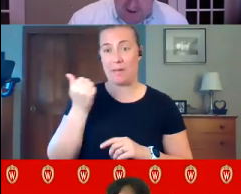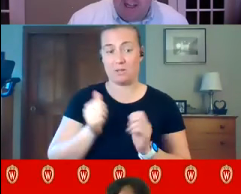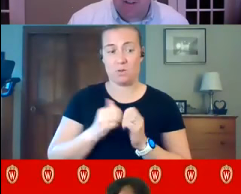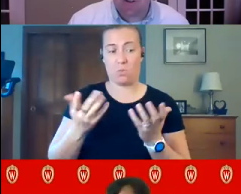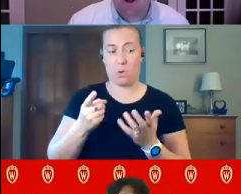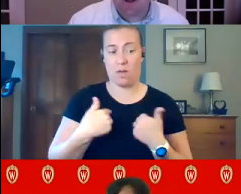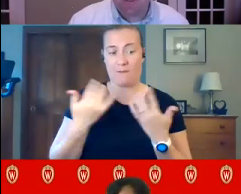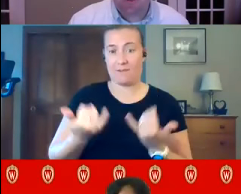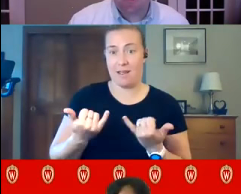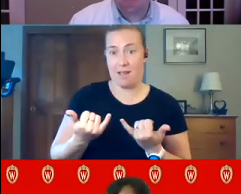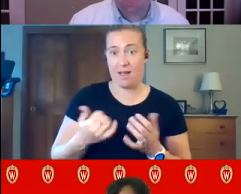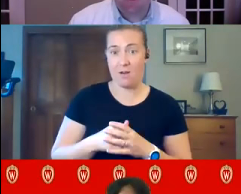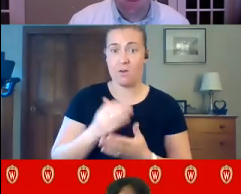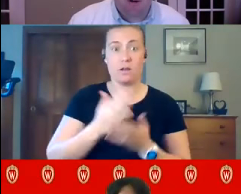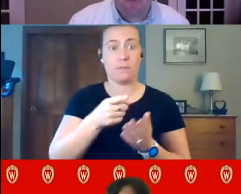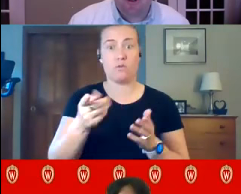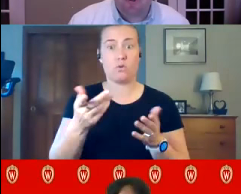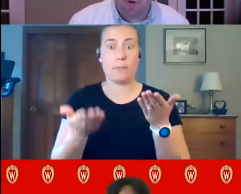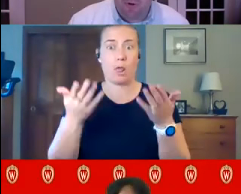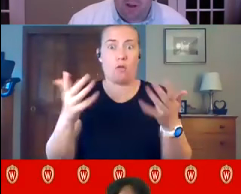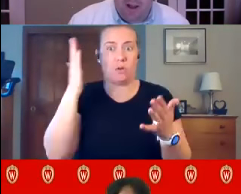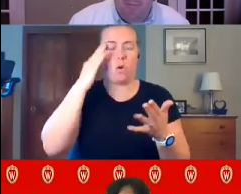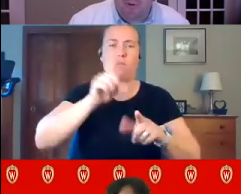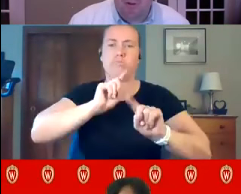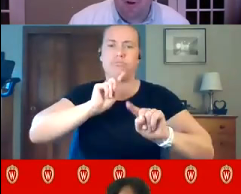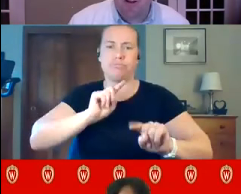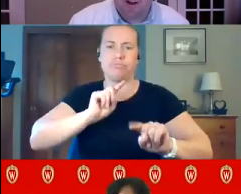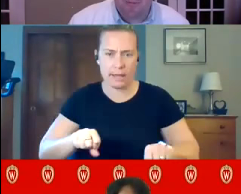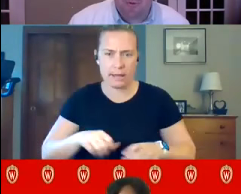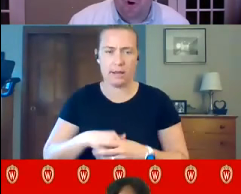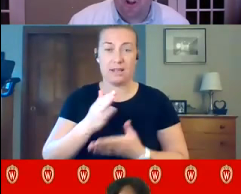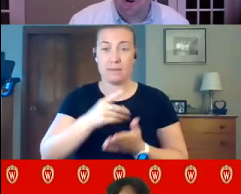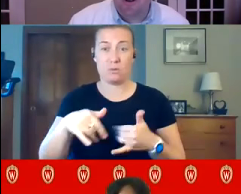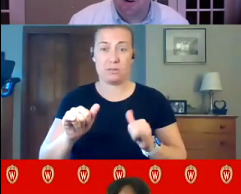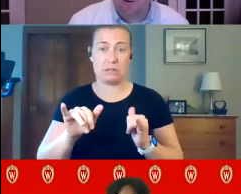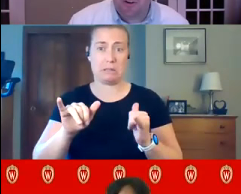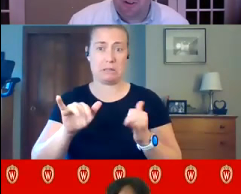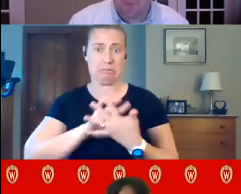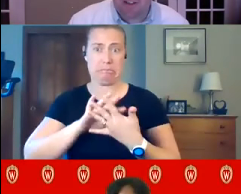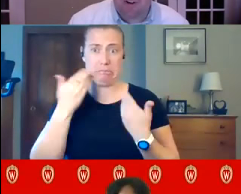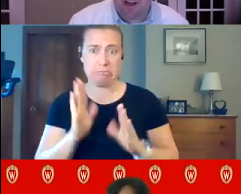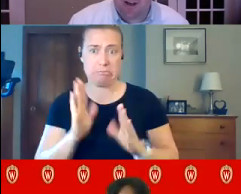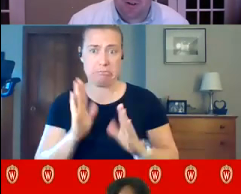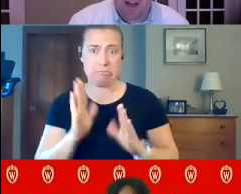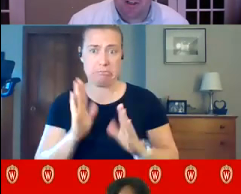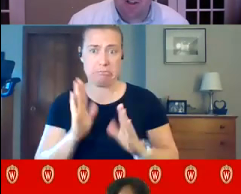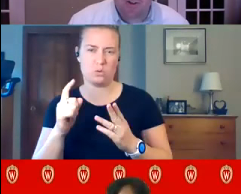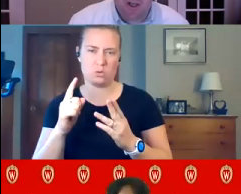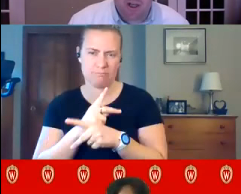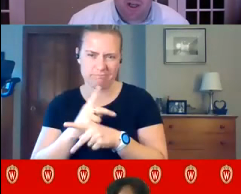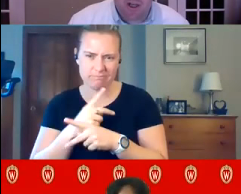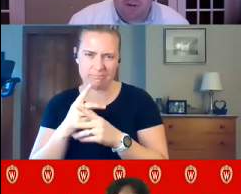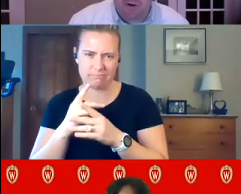have answers to all these questions. For some of you, there may be some work that you need to do to specify your